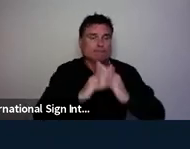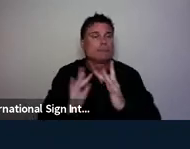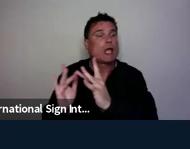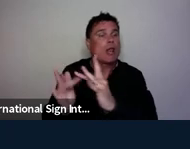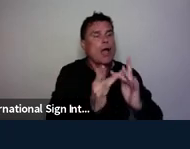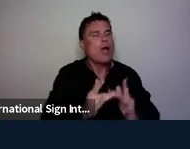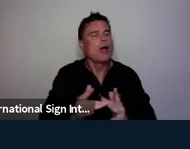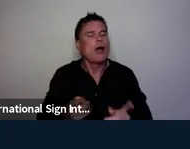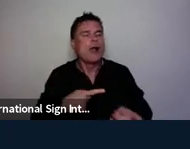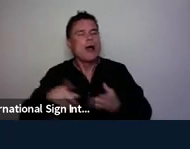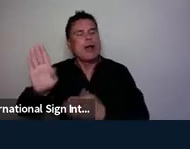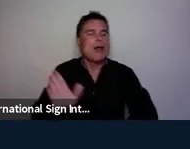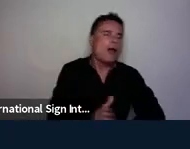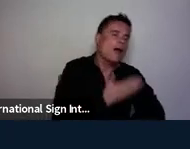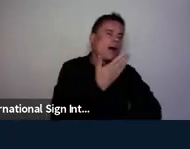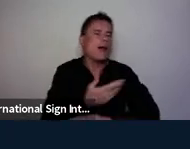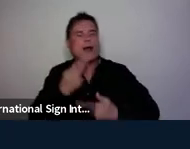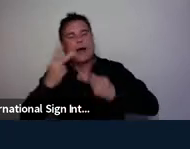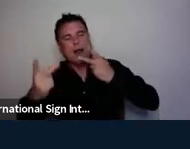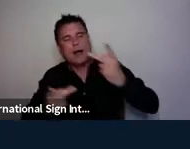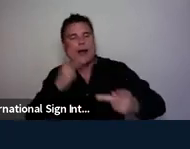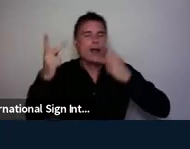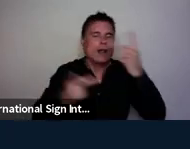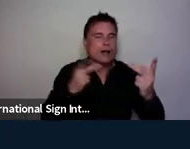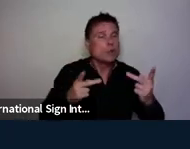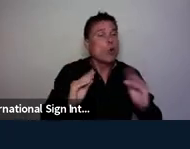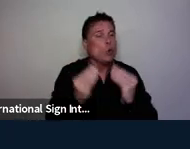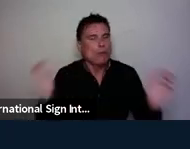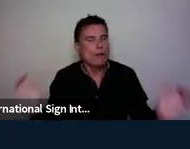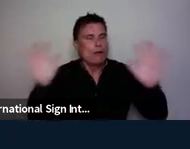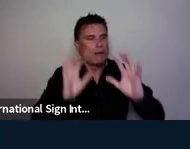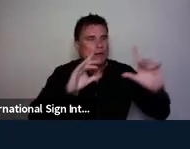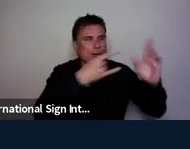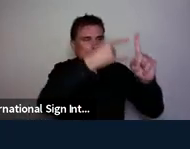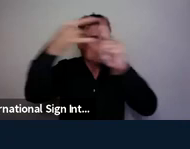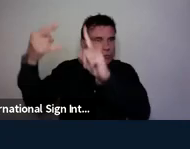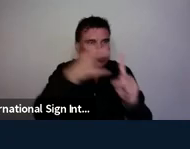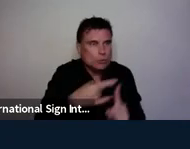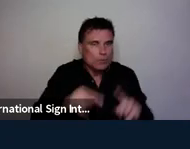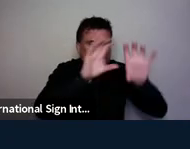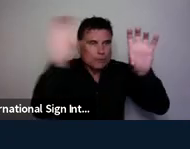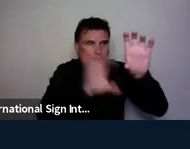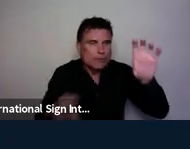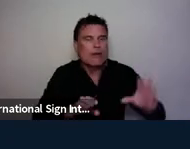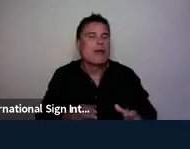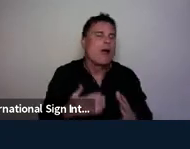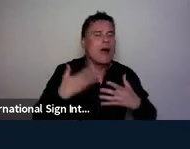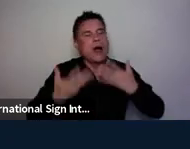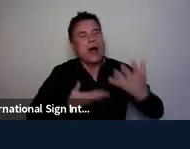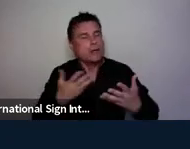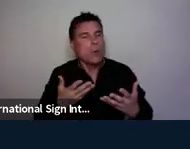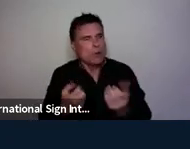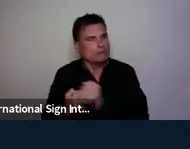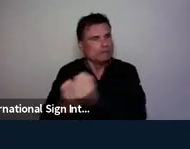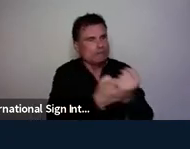his friends to create an online media platform that is aimed to raise awareness on racism and mental health issues because he believes staying at